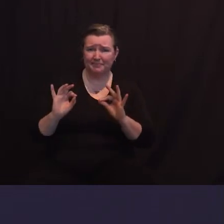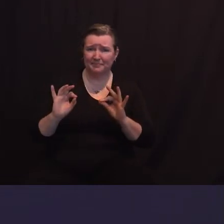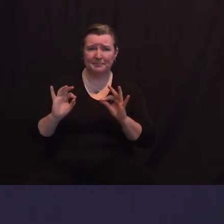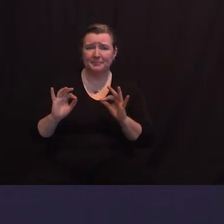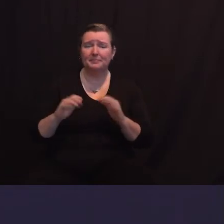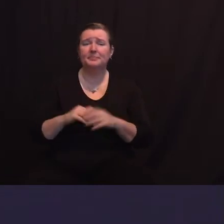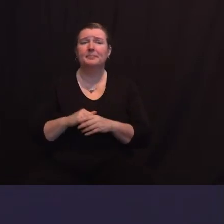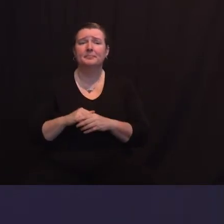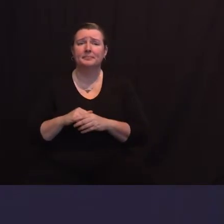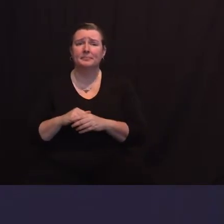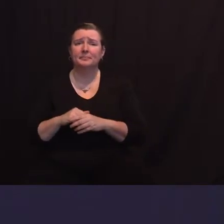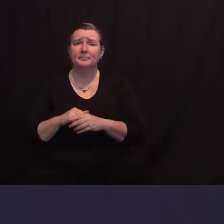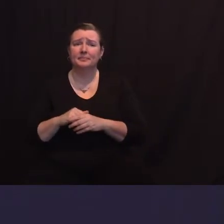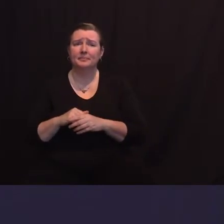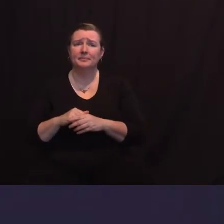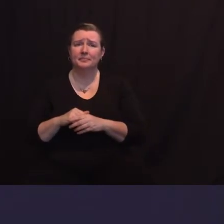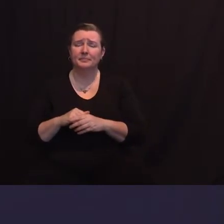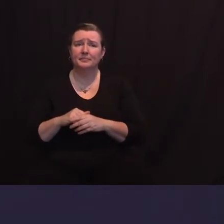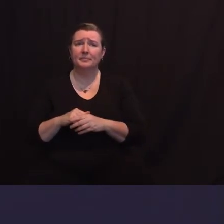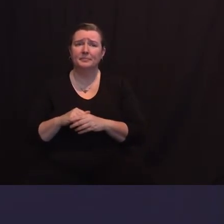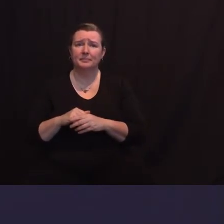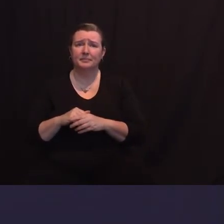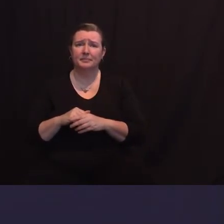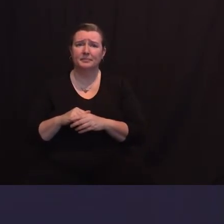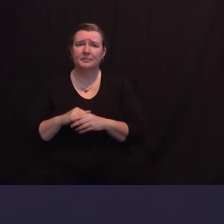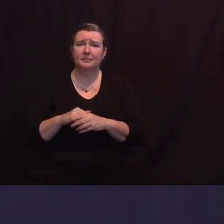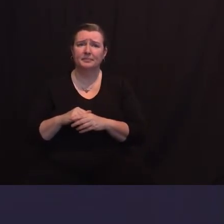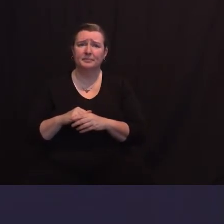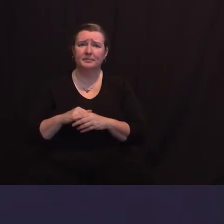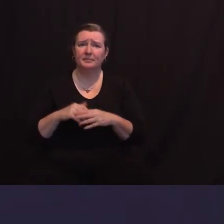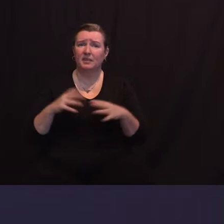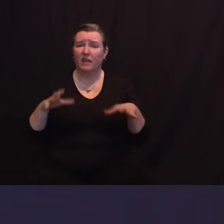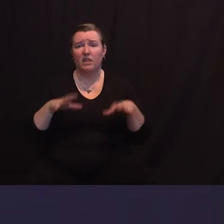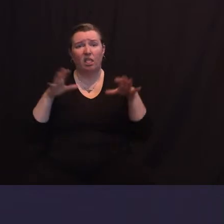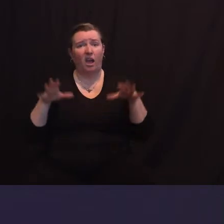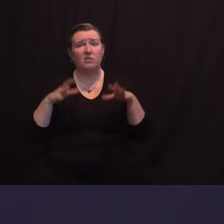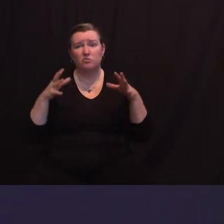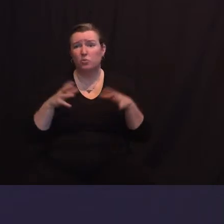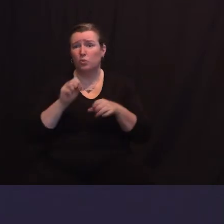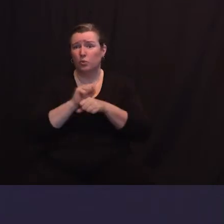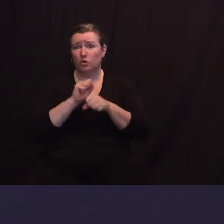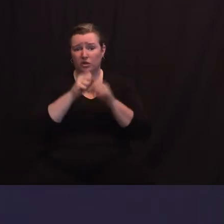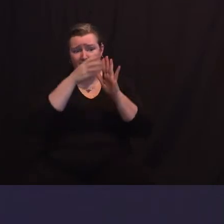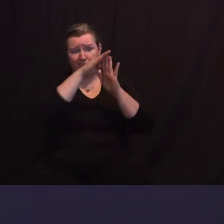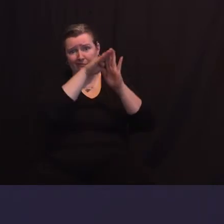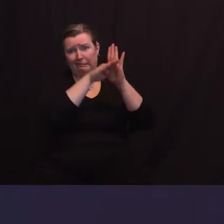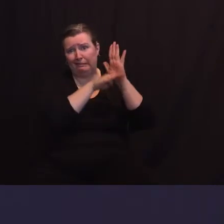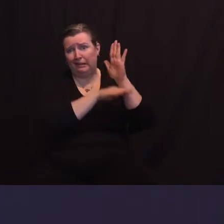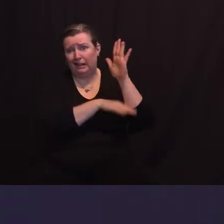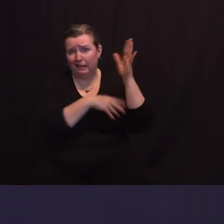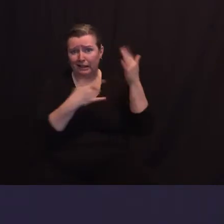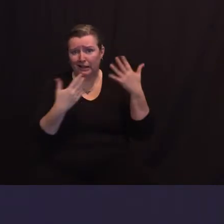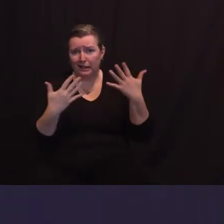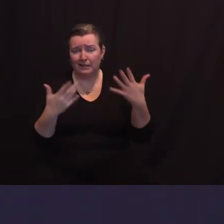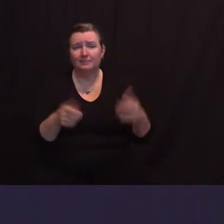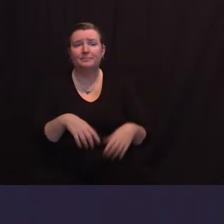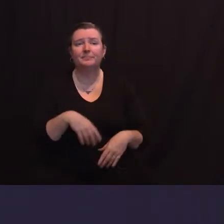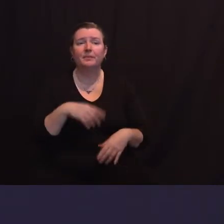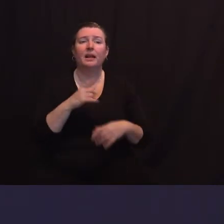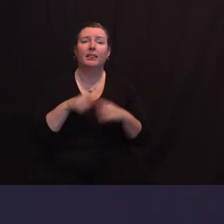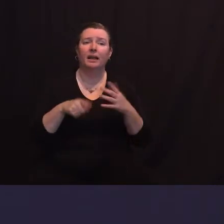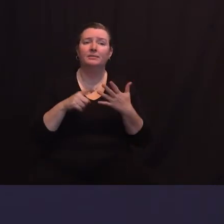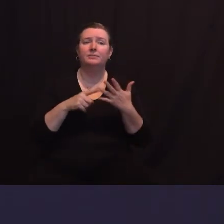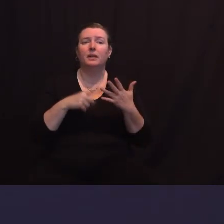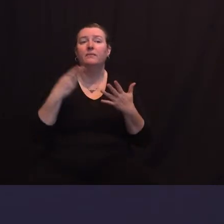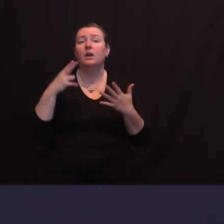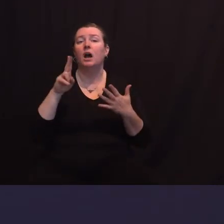Kenny, that we have a ways to go. And I think Hudson and Essex County, I believe this is